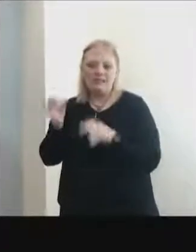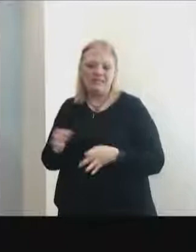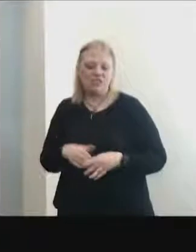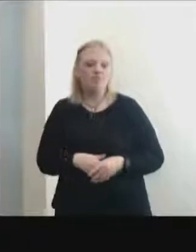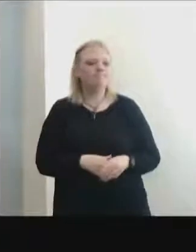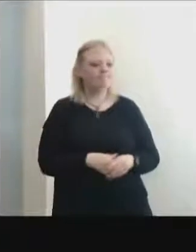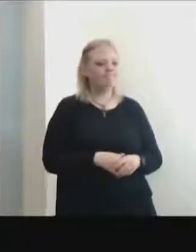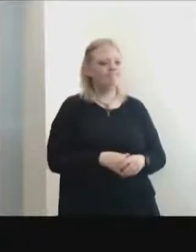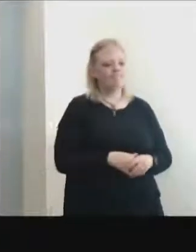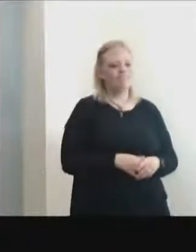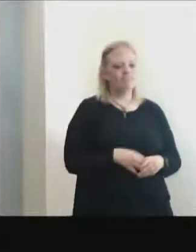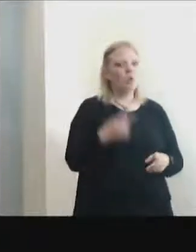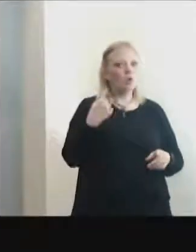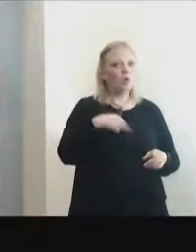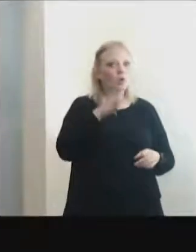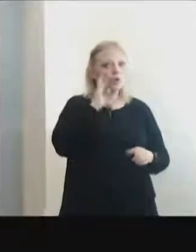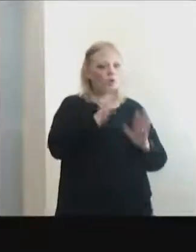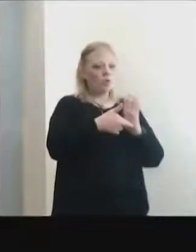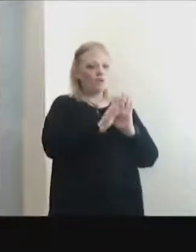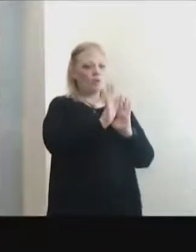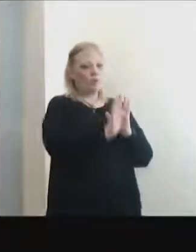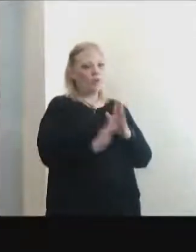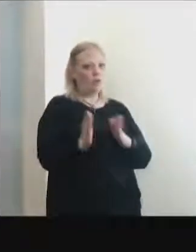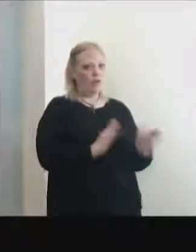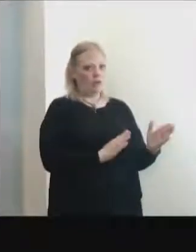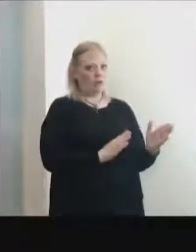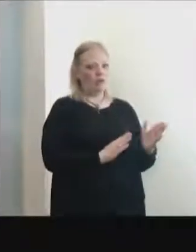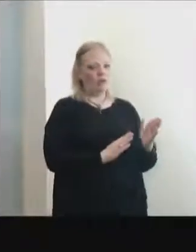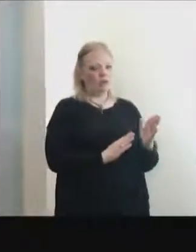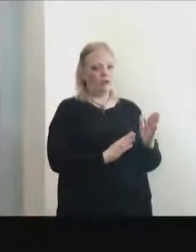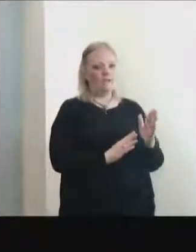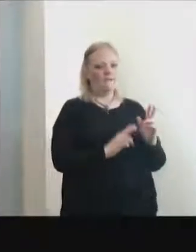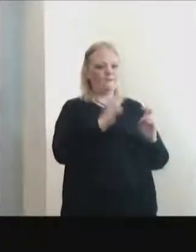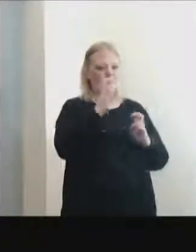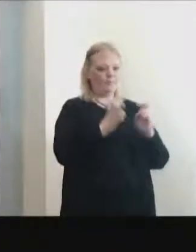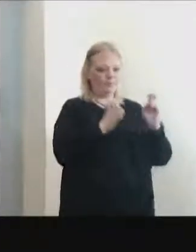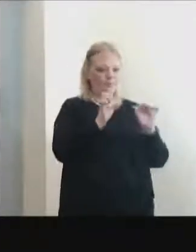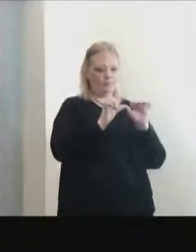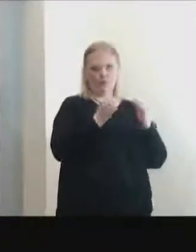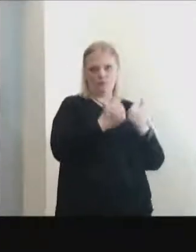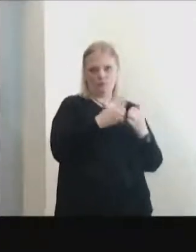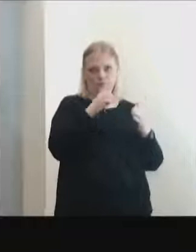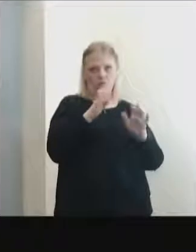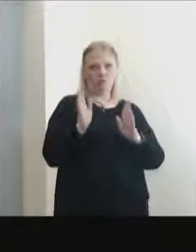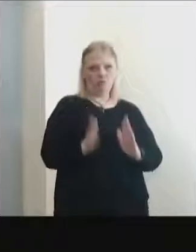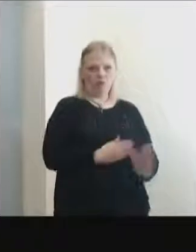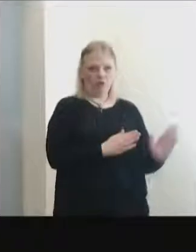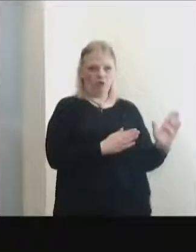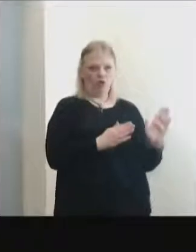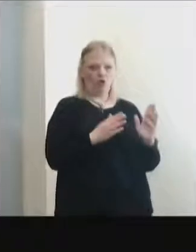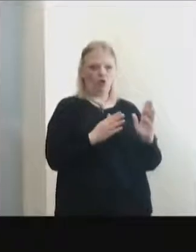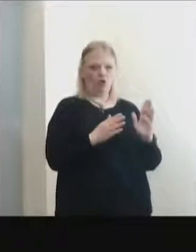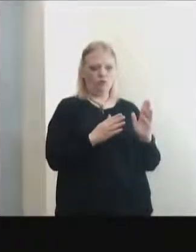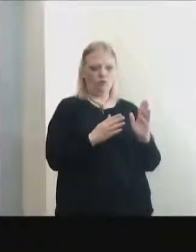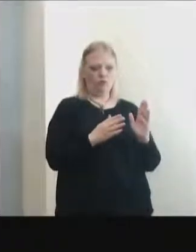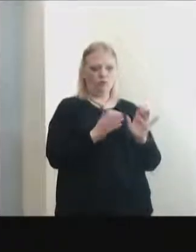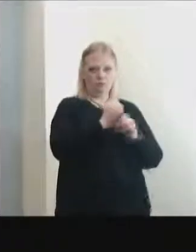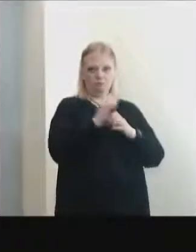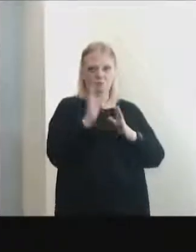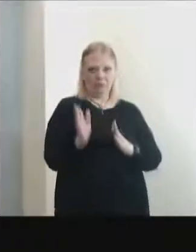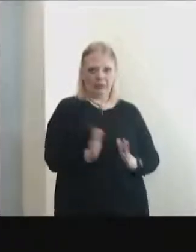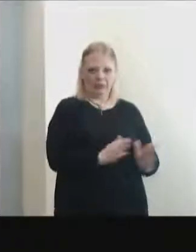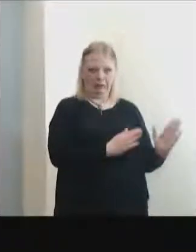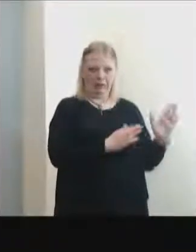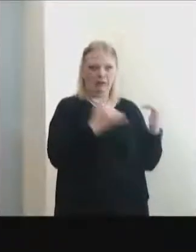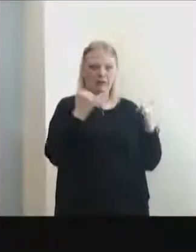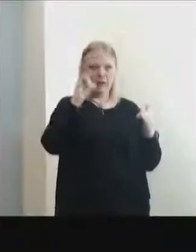Well, we certainly will review the plan. The Fair Association would have to prepare a plan. Now that the